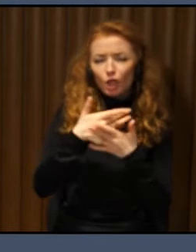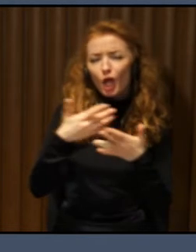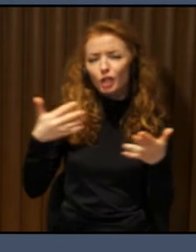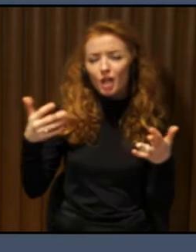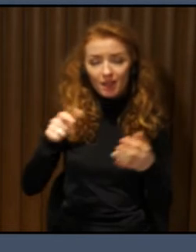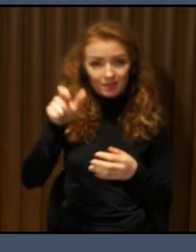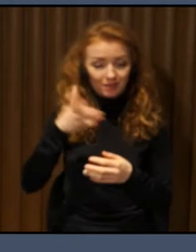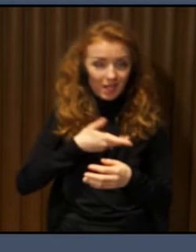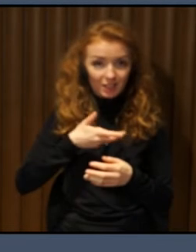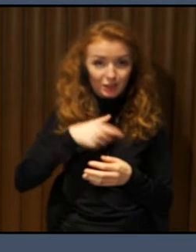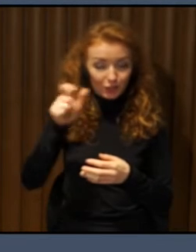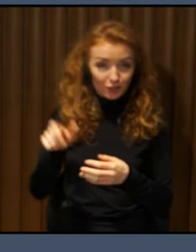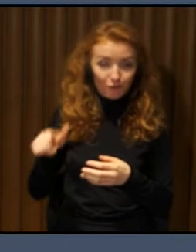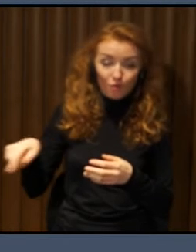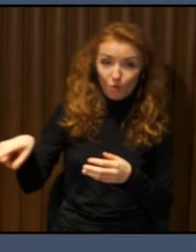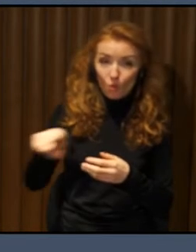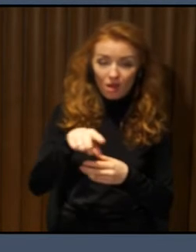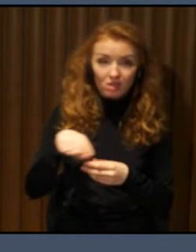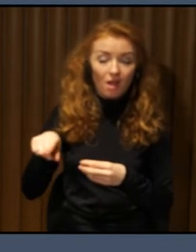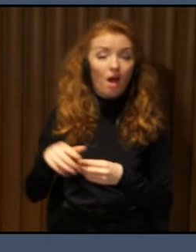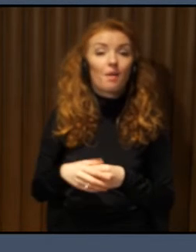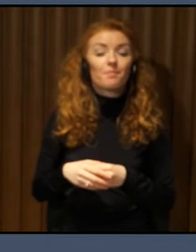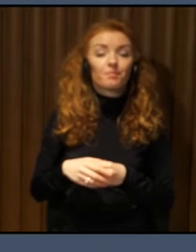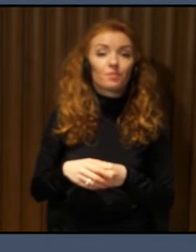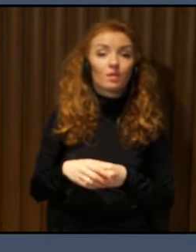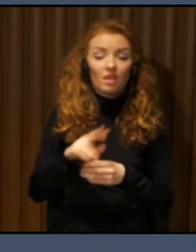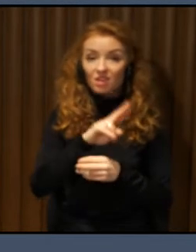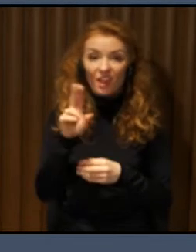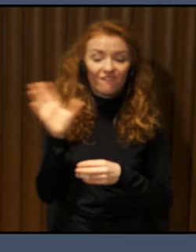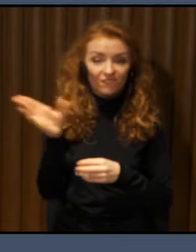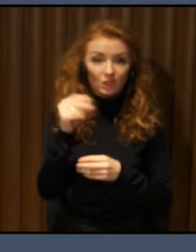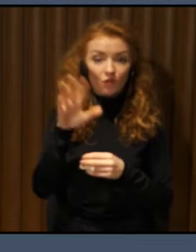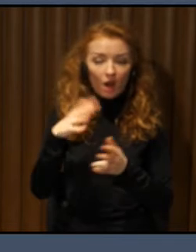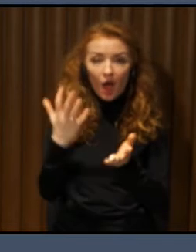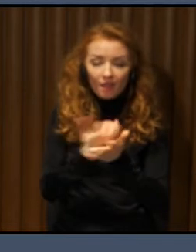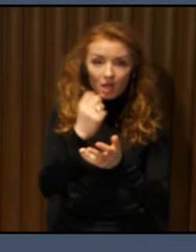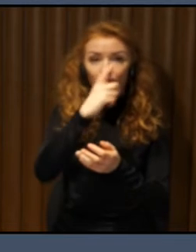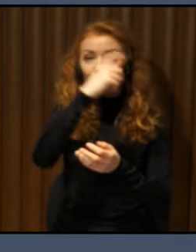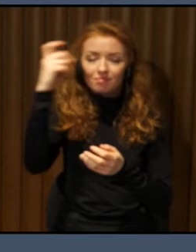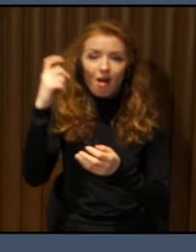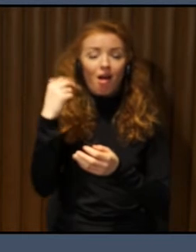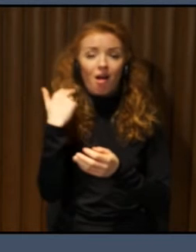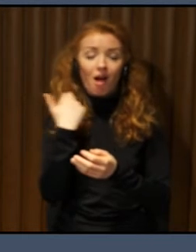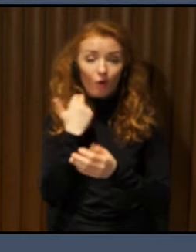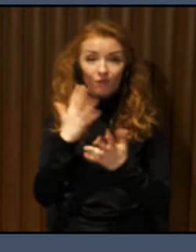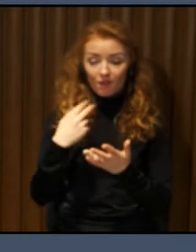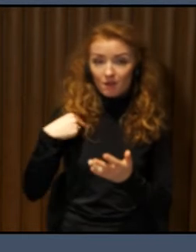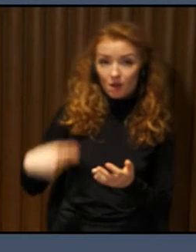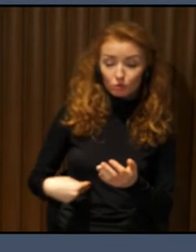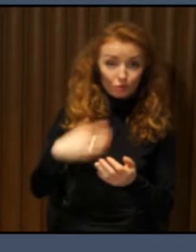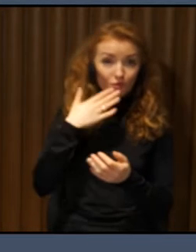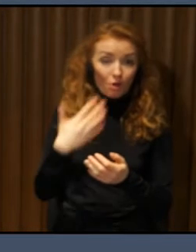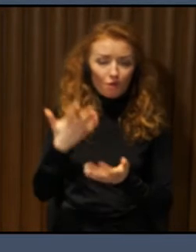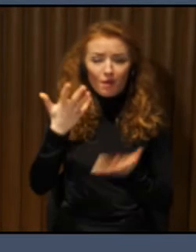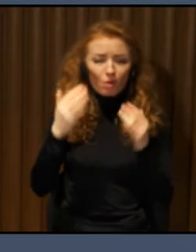search. I need rent support and what that means. You might just be searching something like I'm hungry. So what this has led